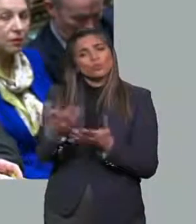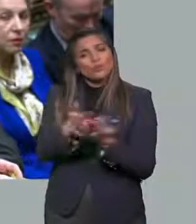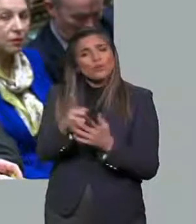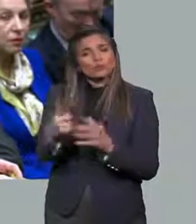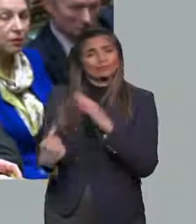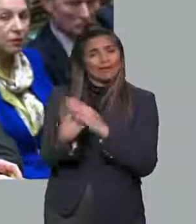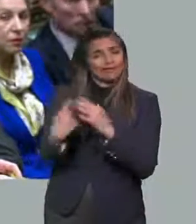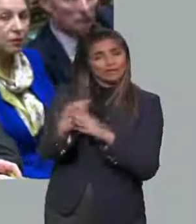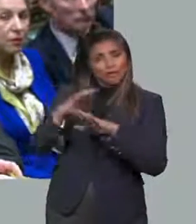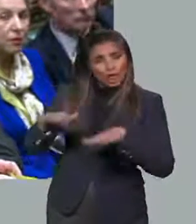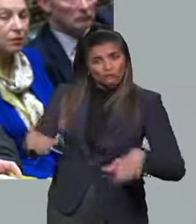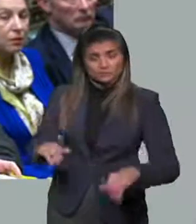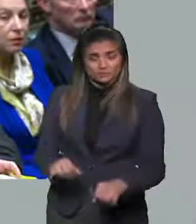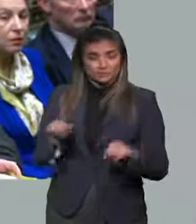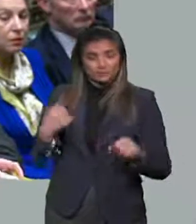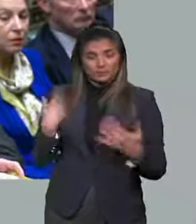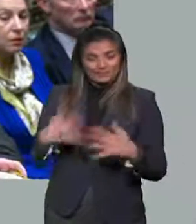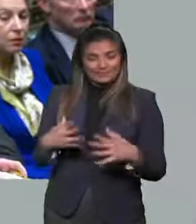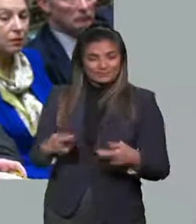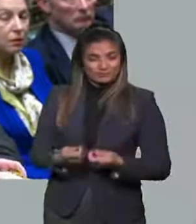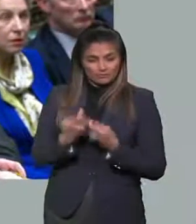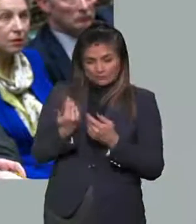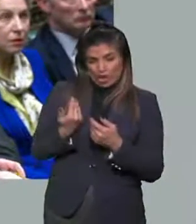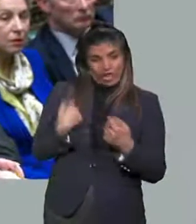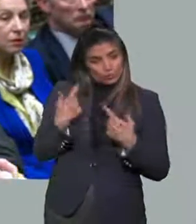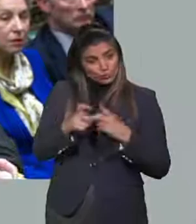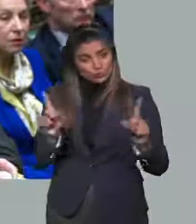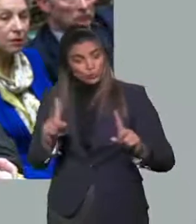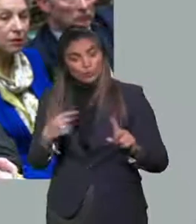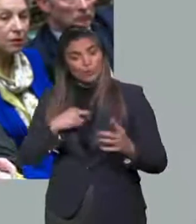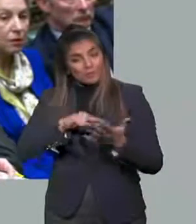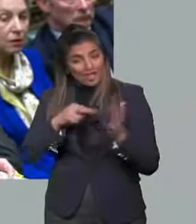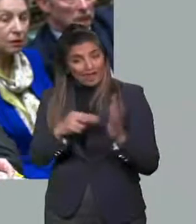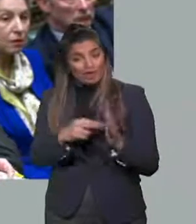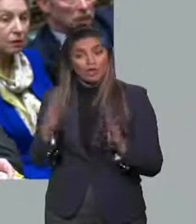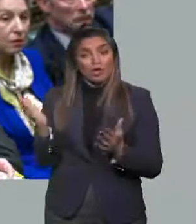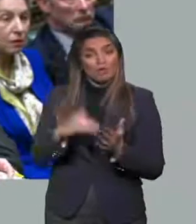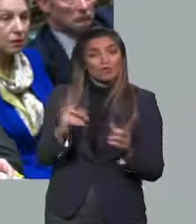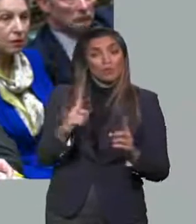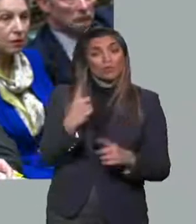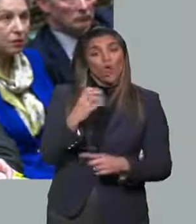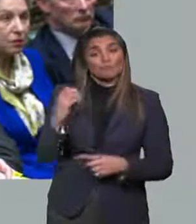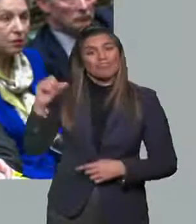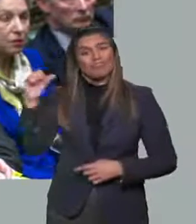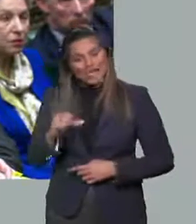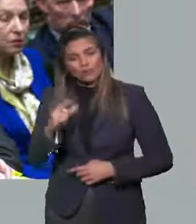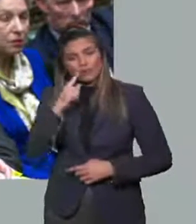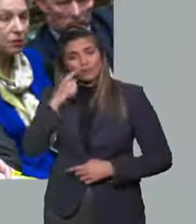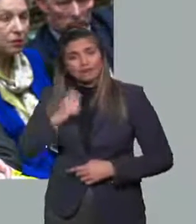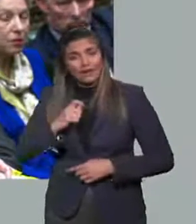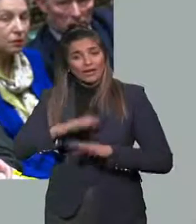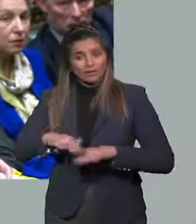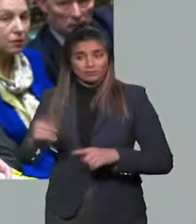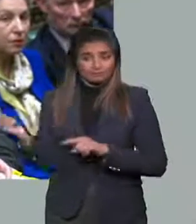children on top of the measures that I've already mentioned. We're making plans for the arrival of 100,000 Ukrainian children through the Education